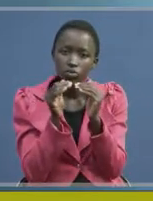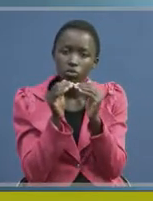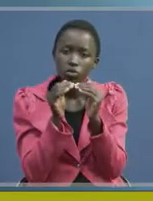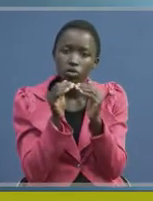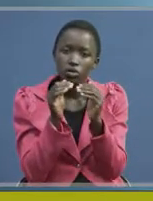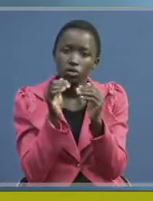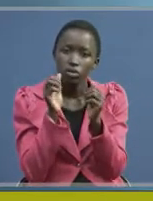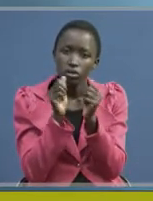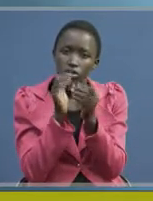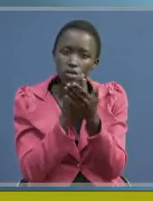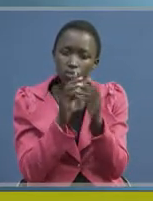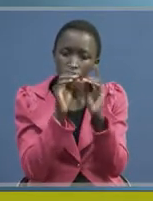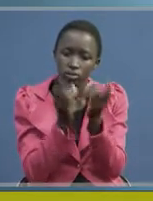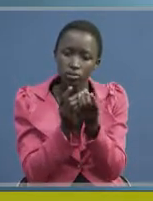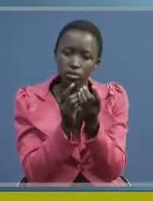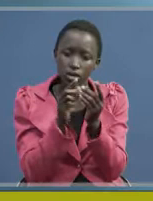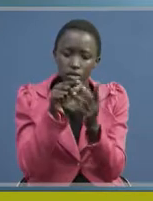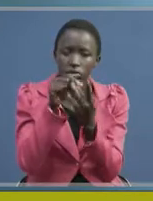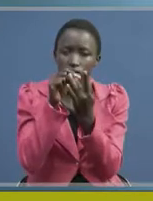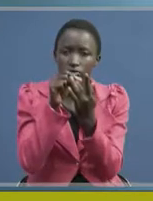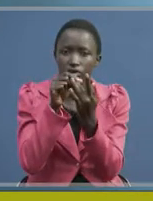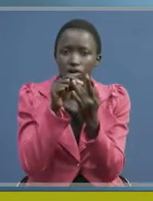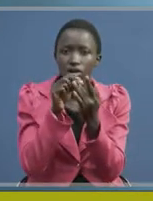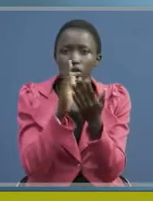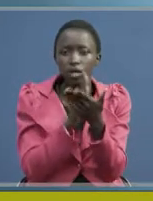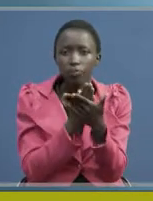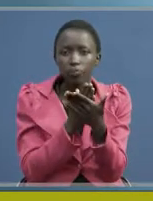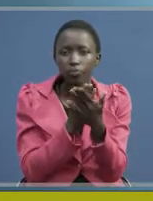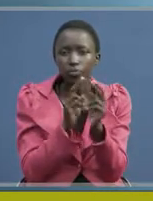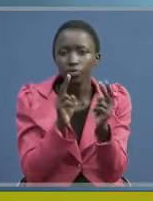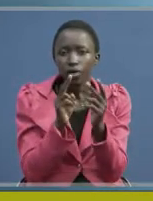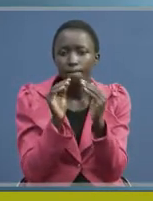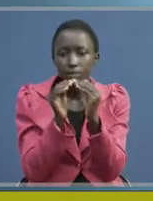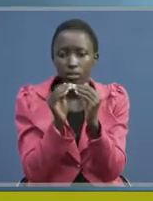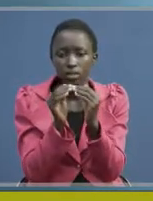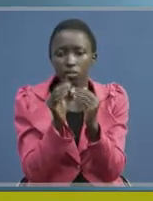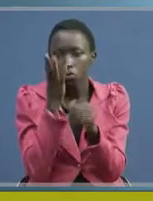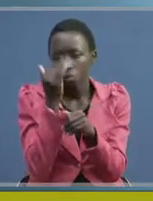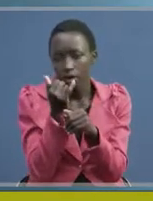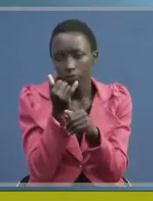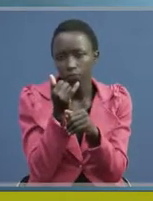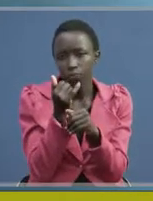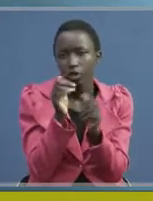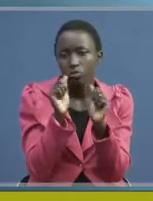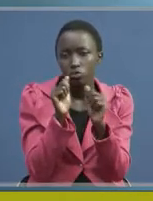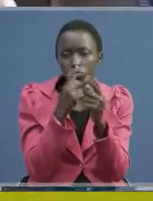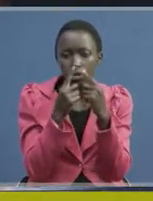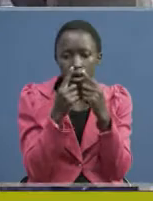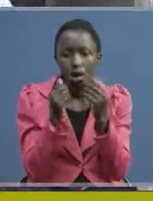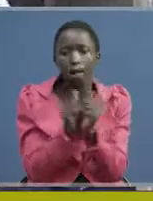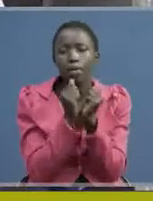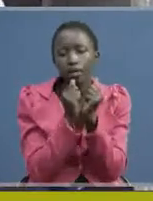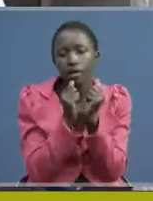the government is meeting sector specific, or is holding some sector specific meetings so that a discussion can be